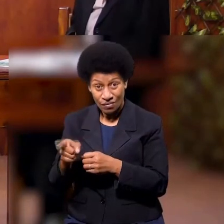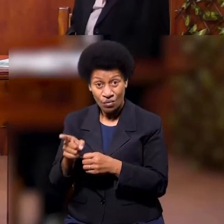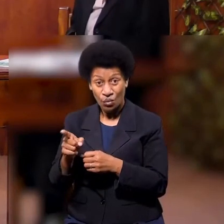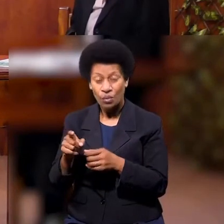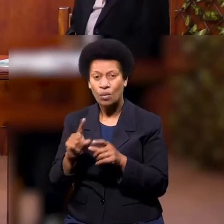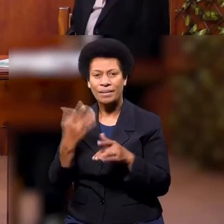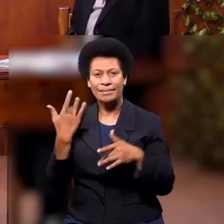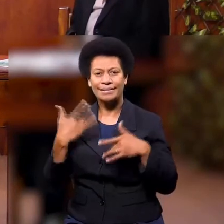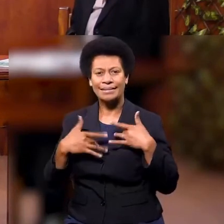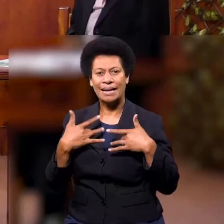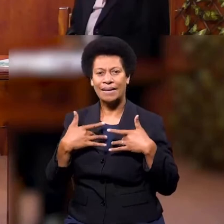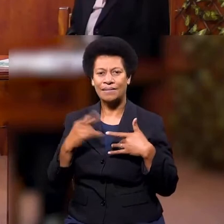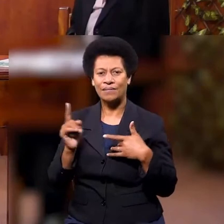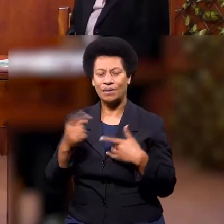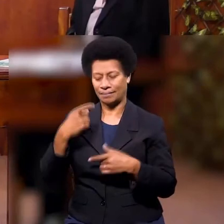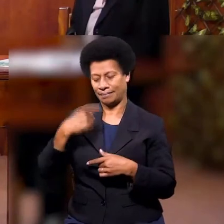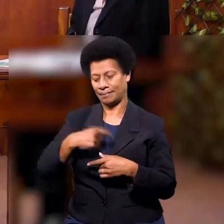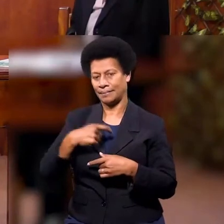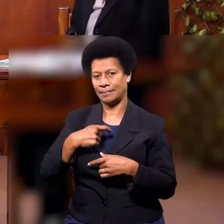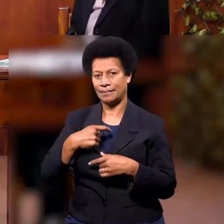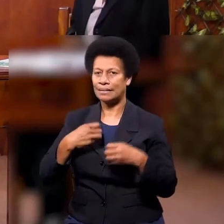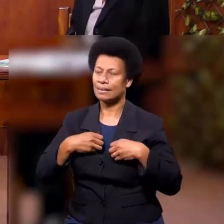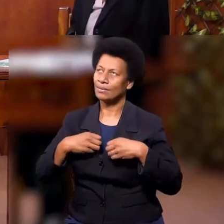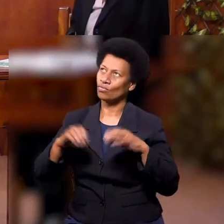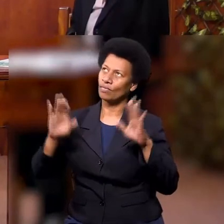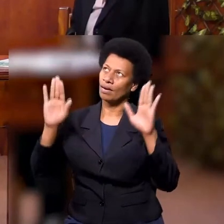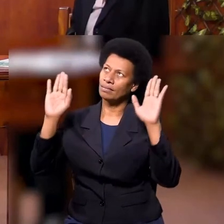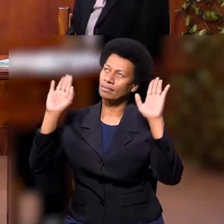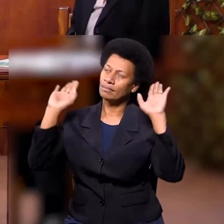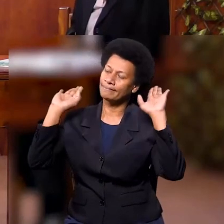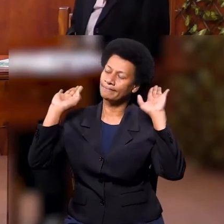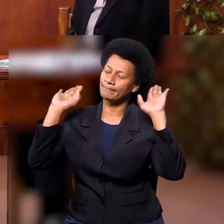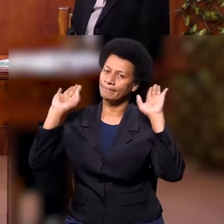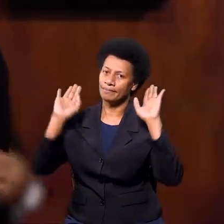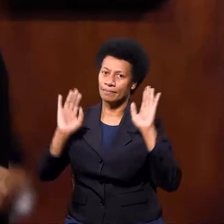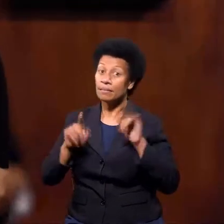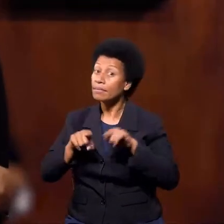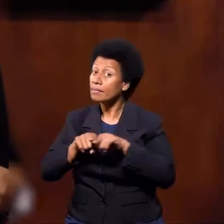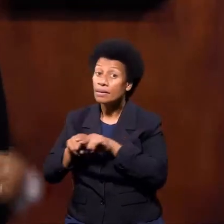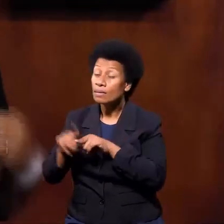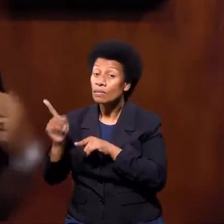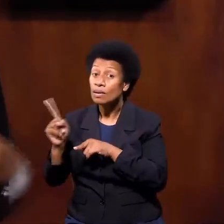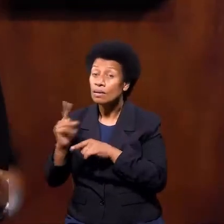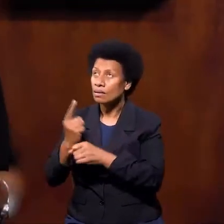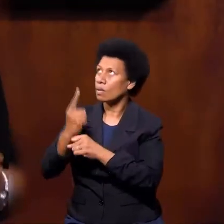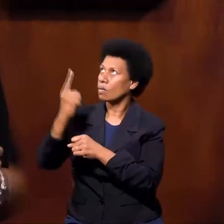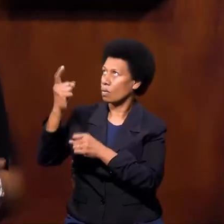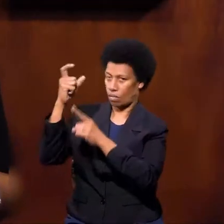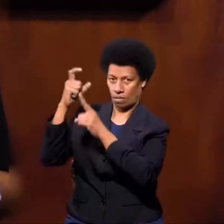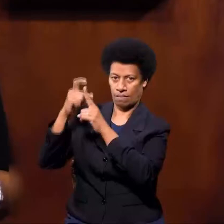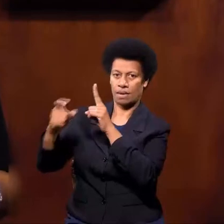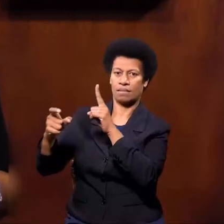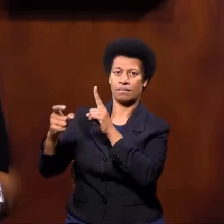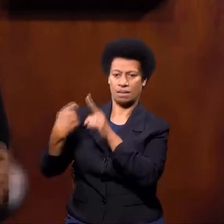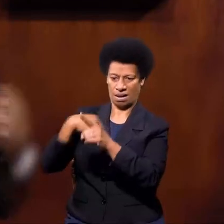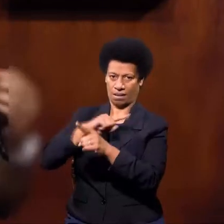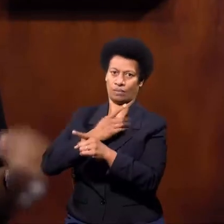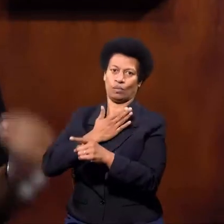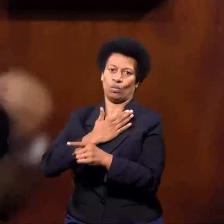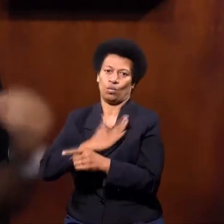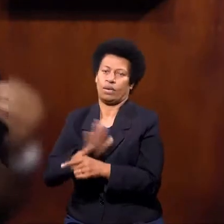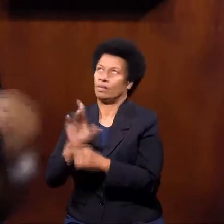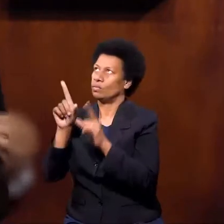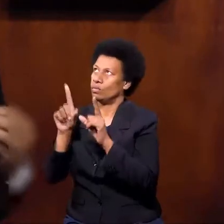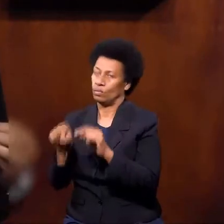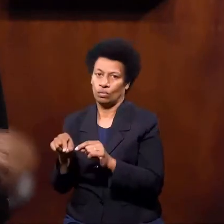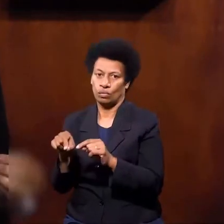will lead to a life of personal sacrifice. You know, personal sacrifice for the sake of our God's command,